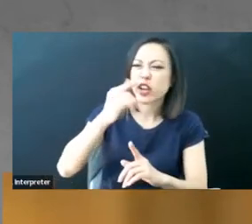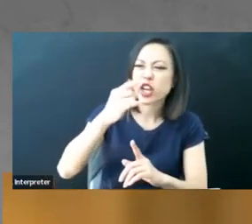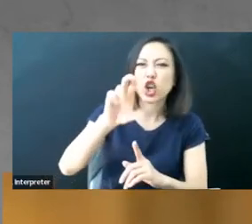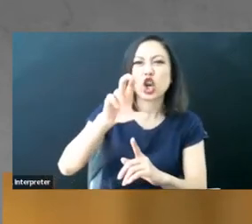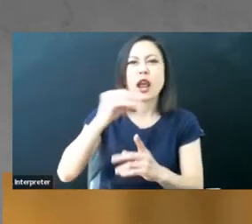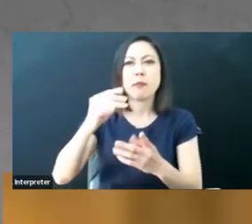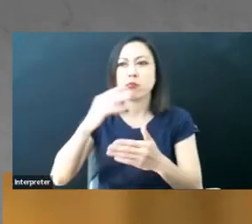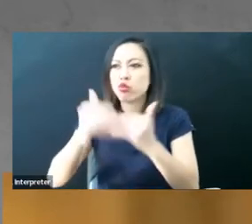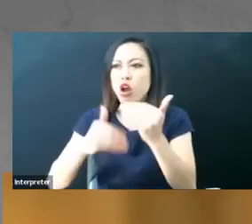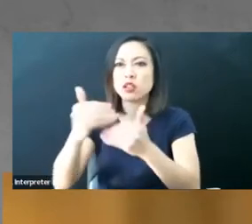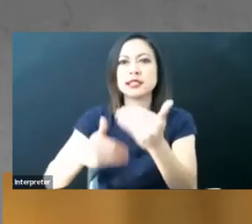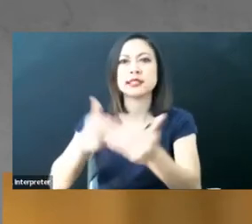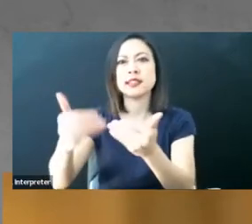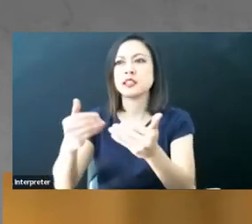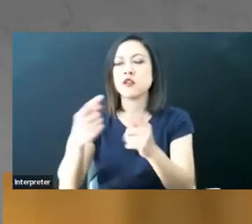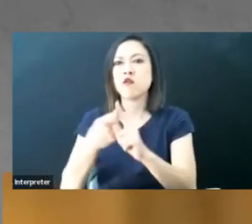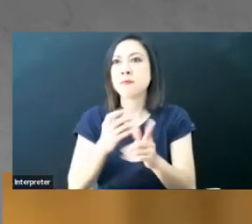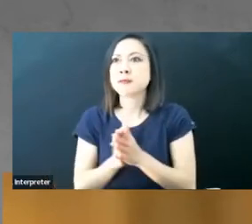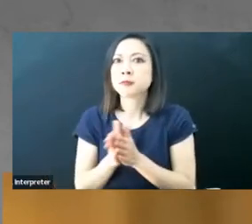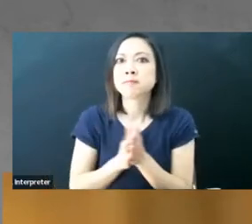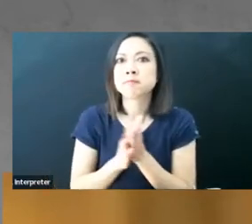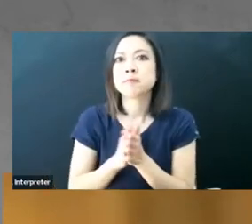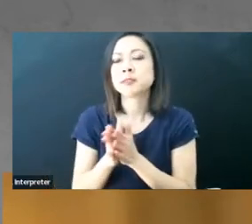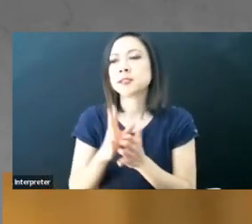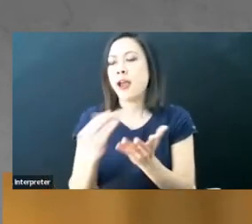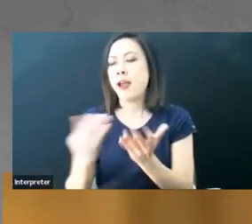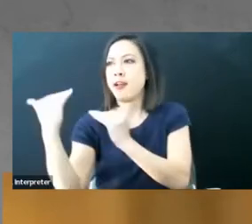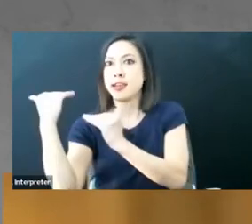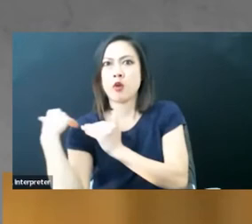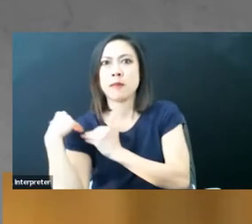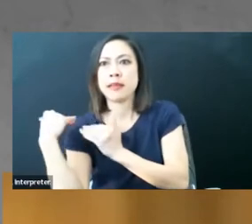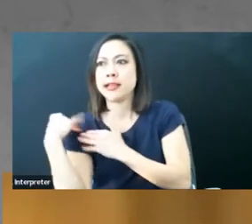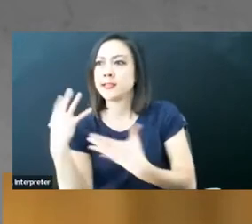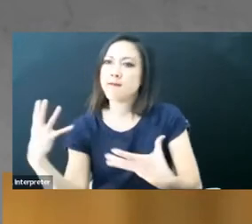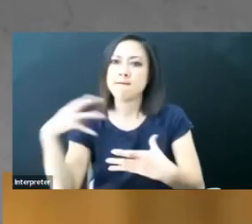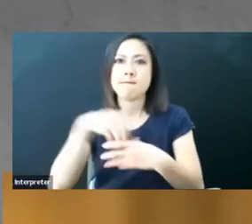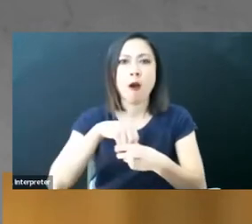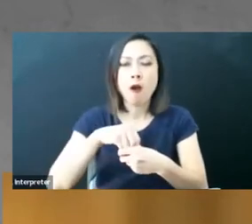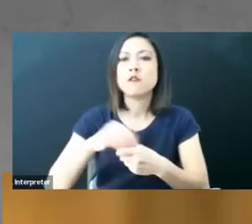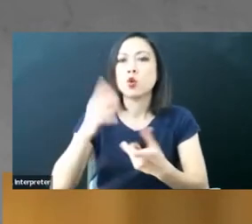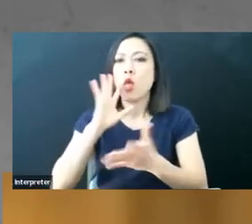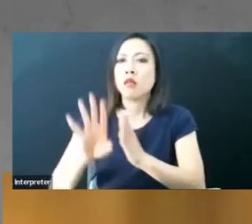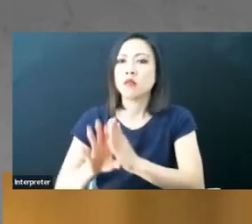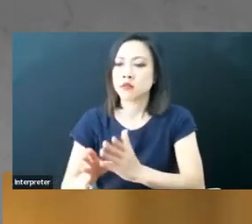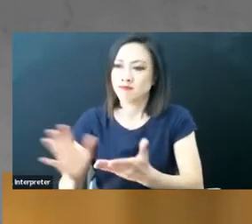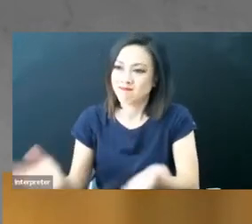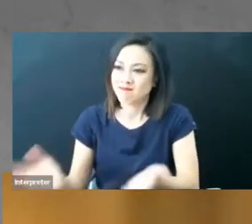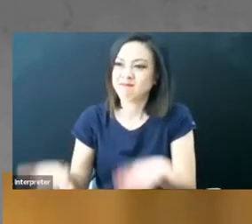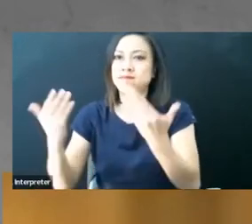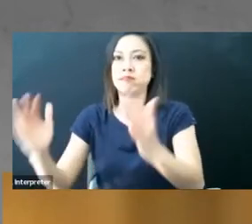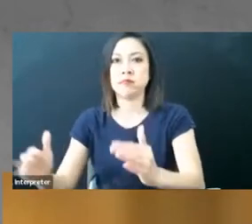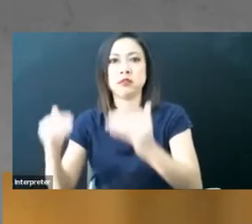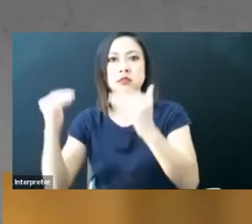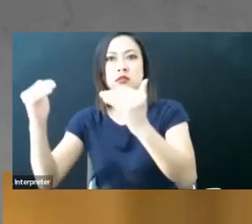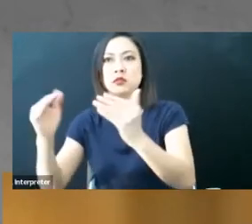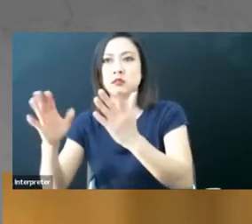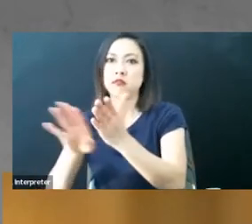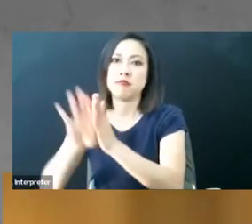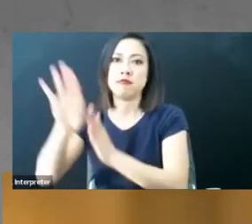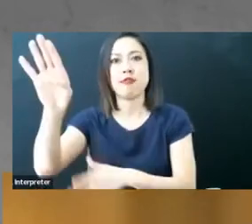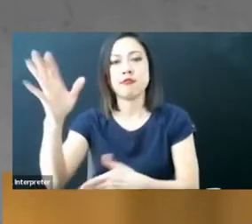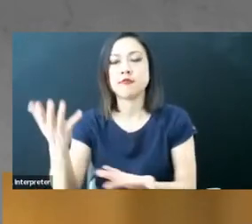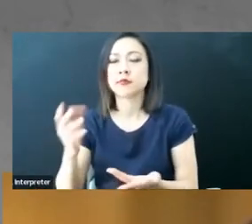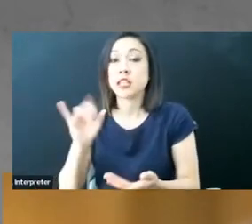this urgency and sense of accountability is heightened out here, in my view, relative to what I experienced in New